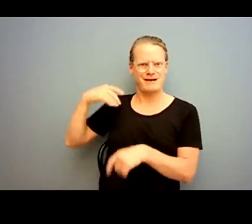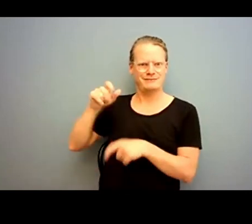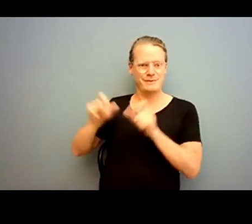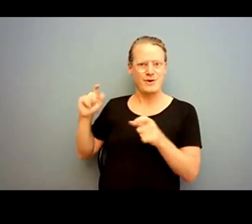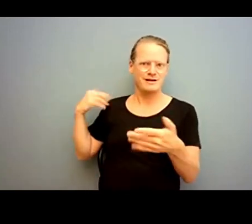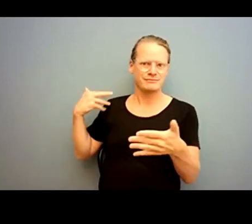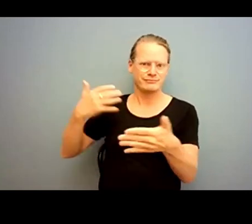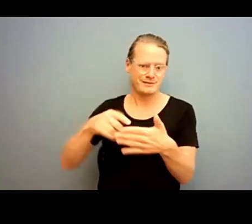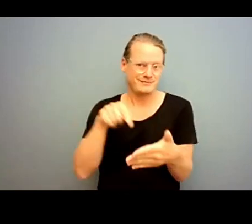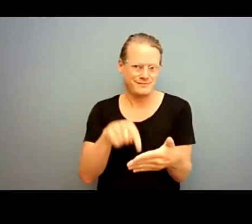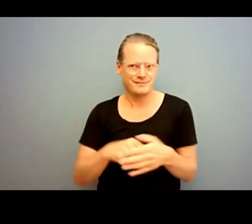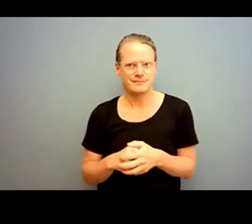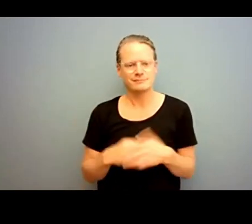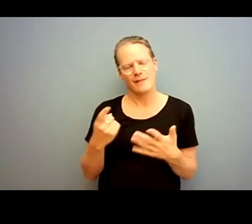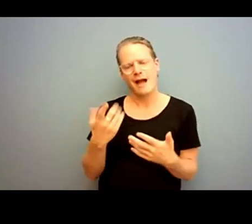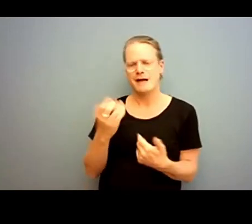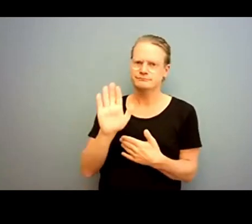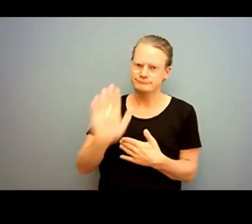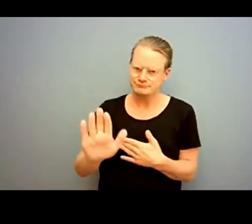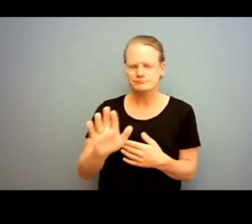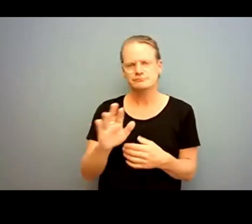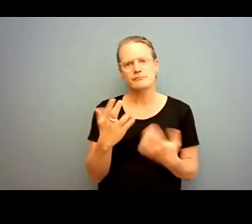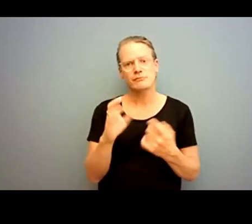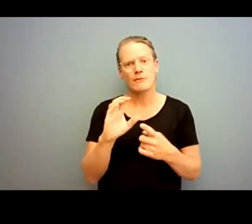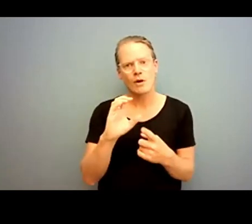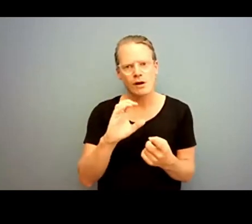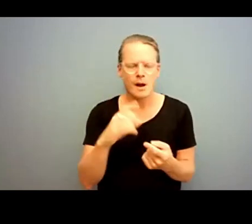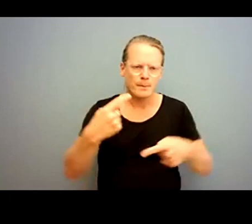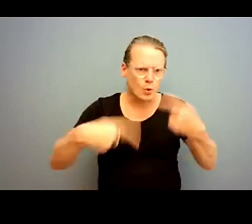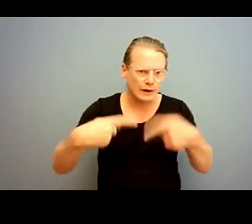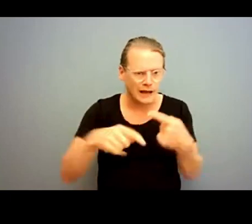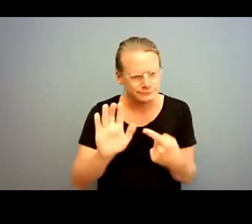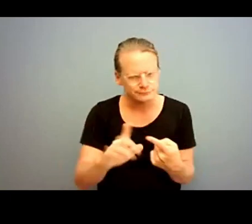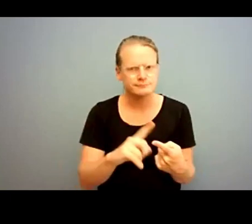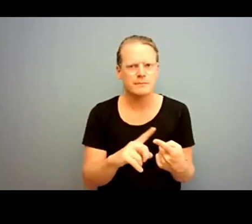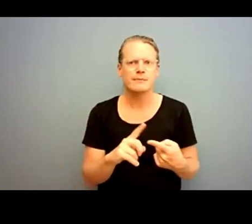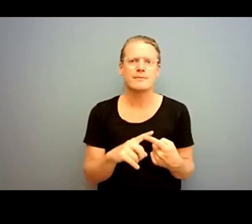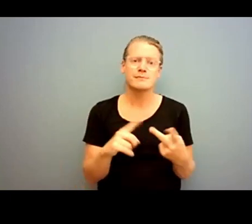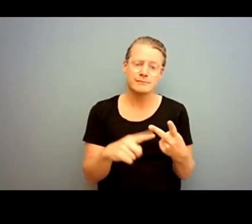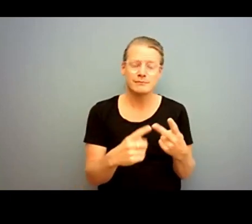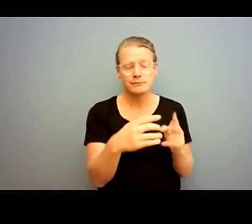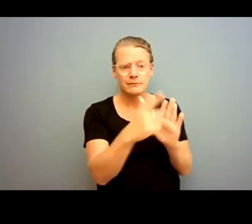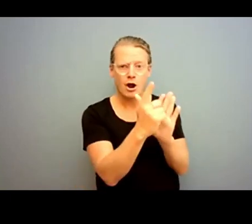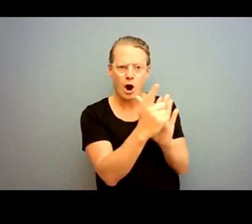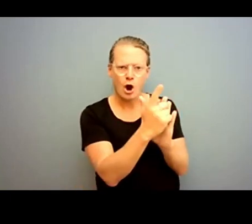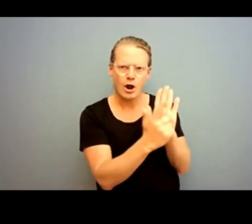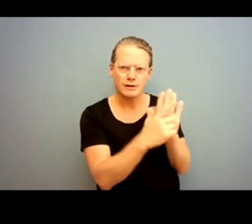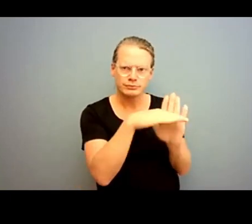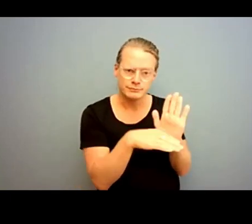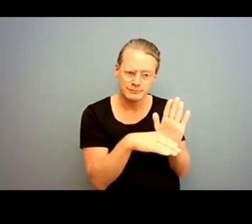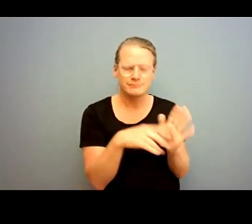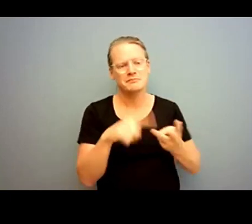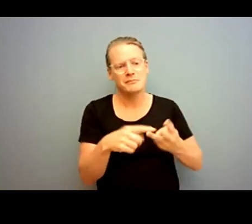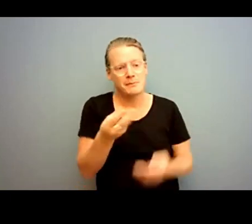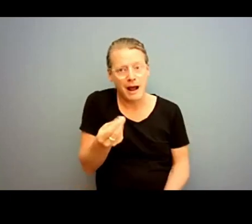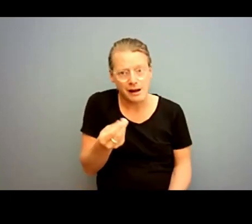distinctive political, legal, economic, social, and cultural life and institutions. And